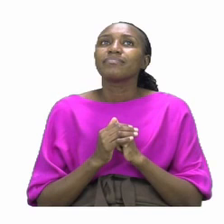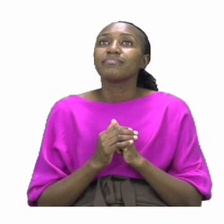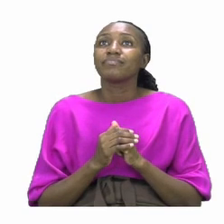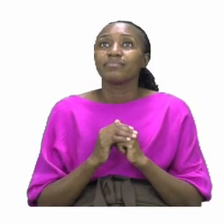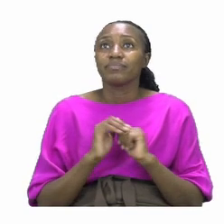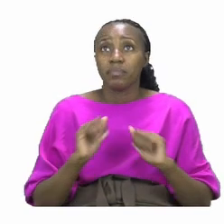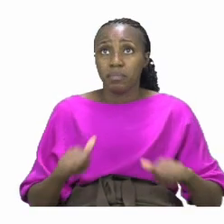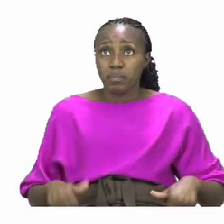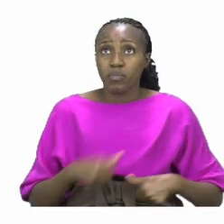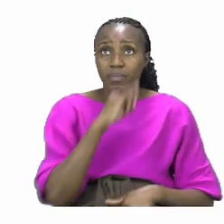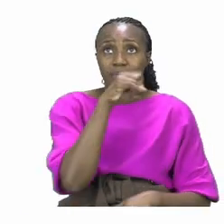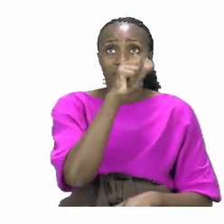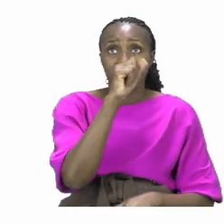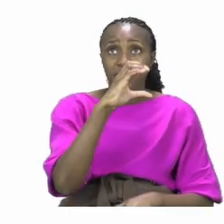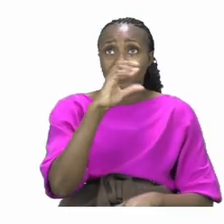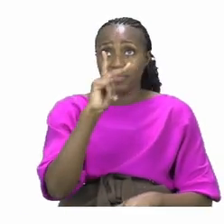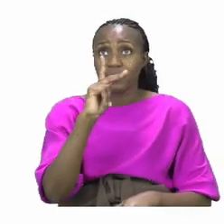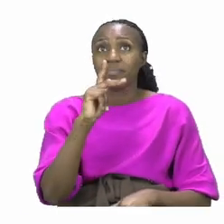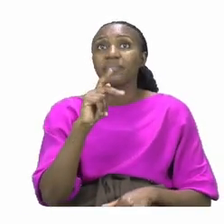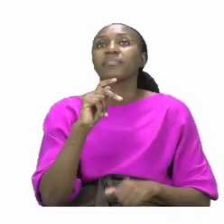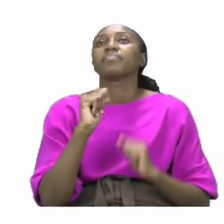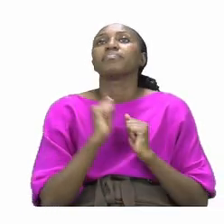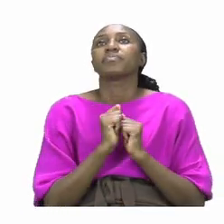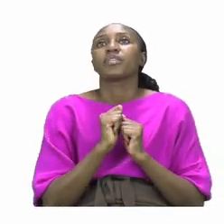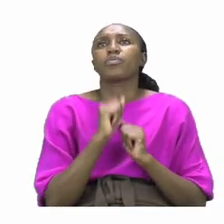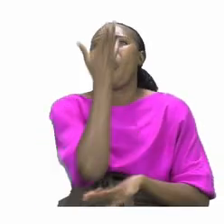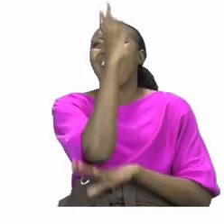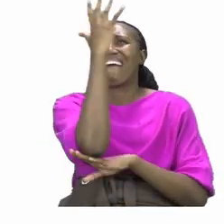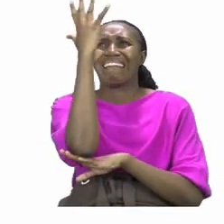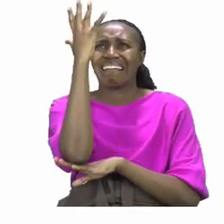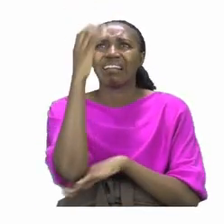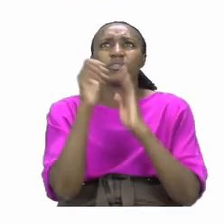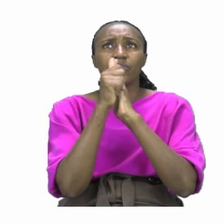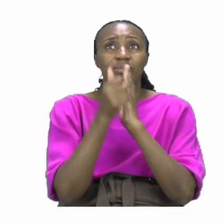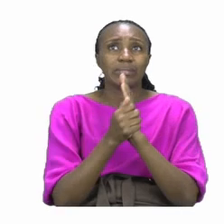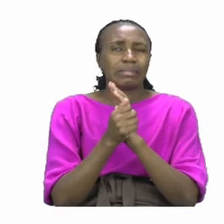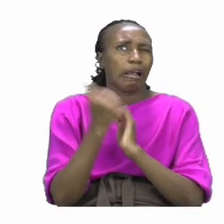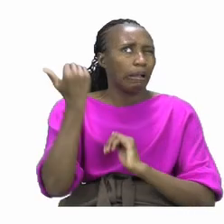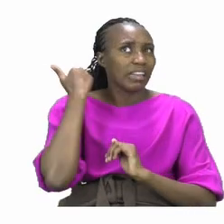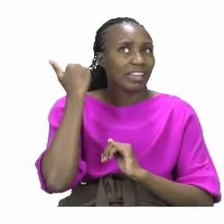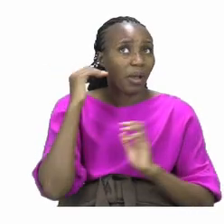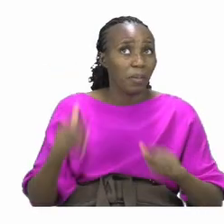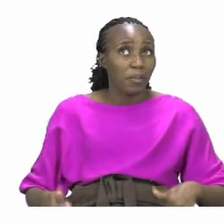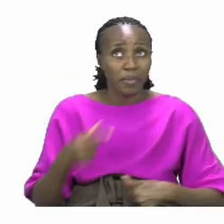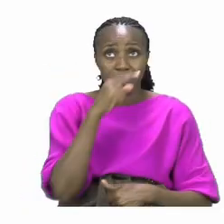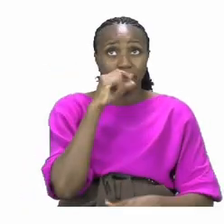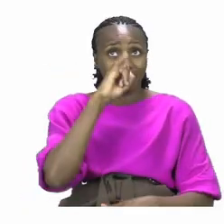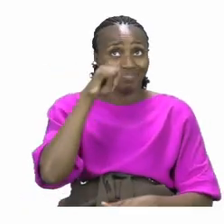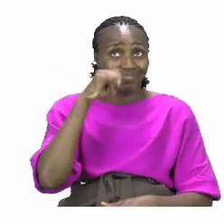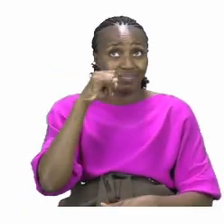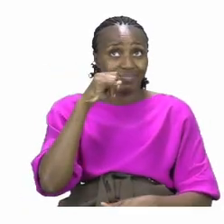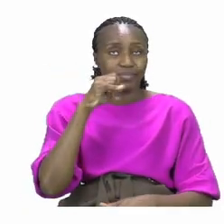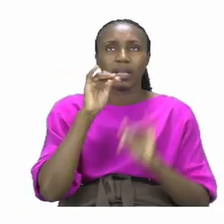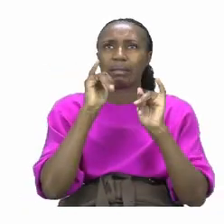the Beanstalk. Once upon a time, there was a boy called Jack. He lived